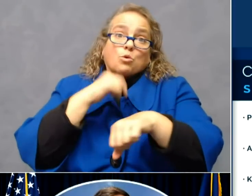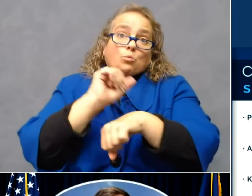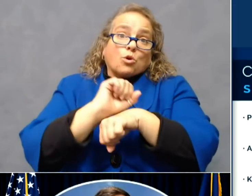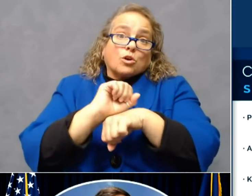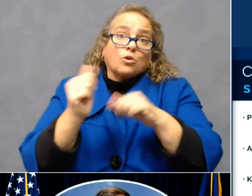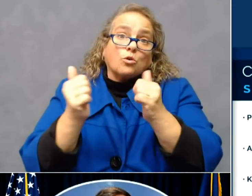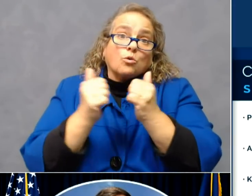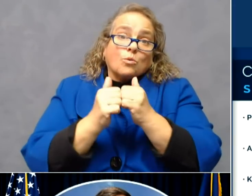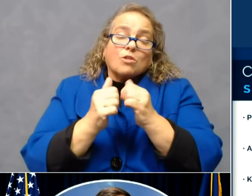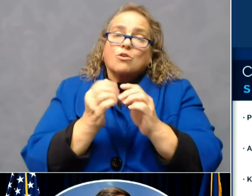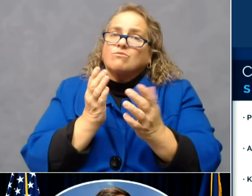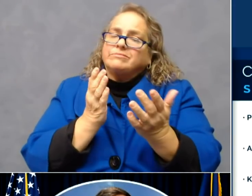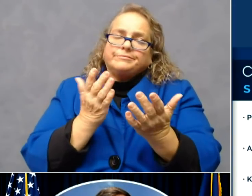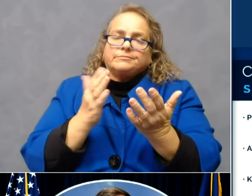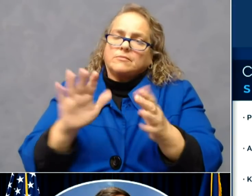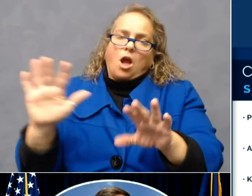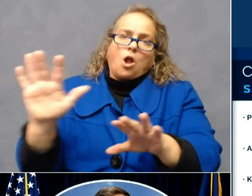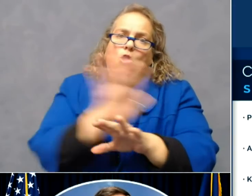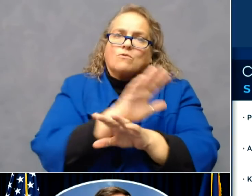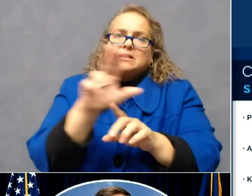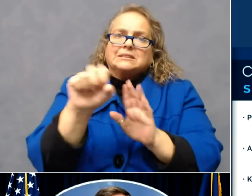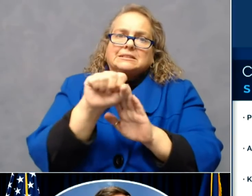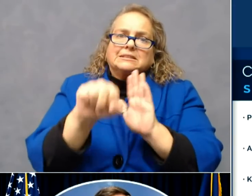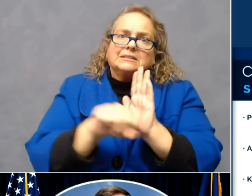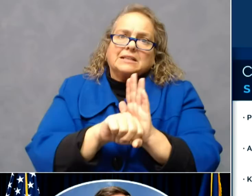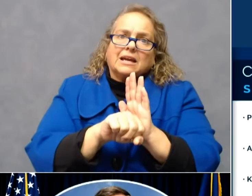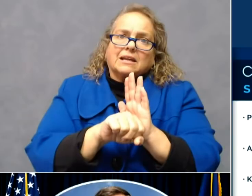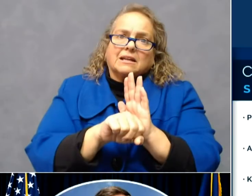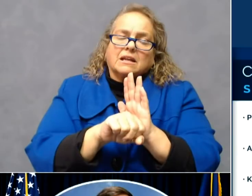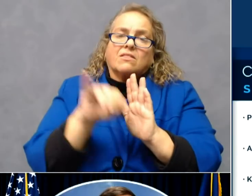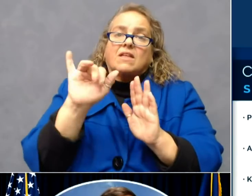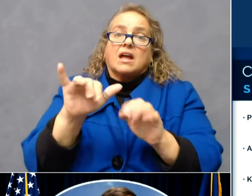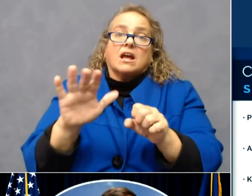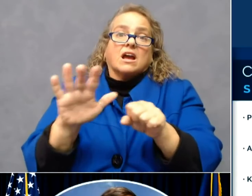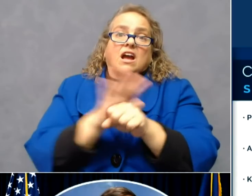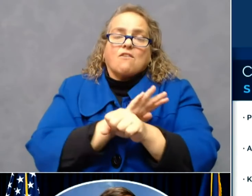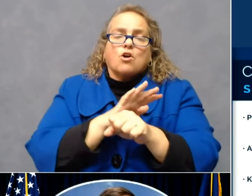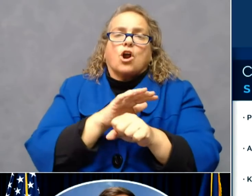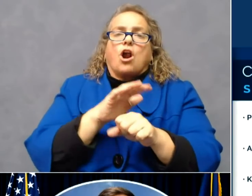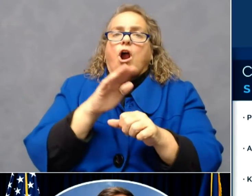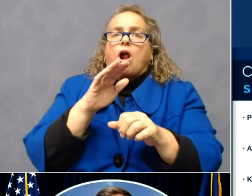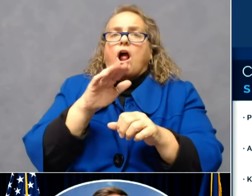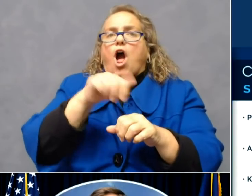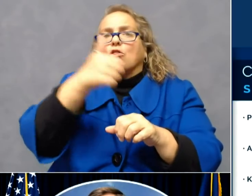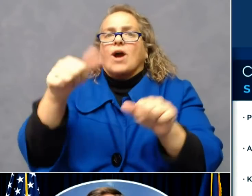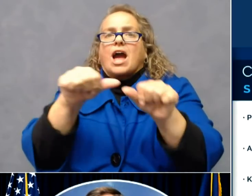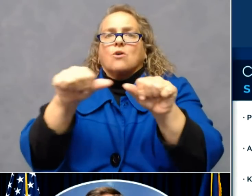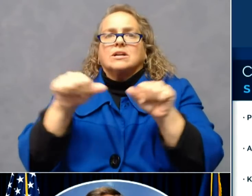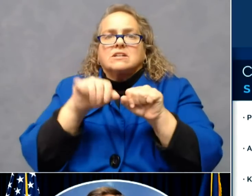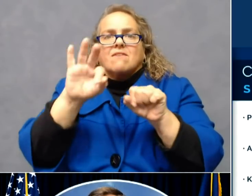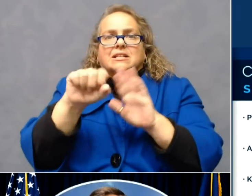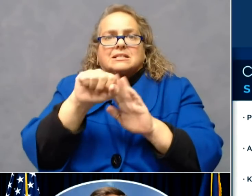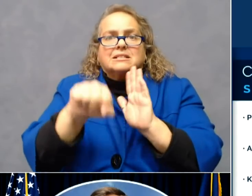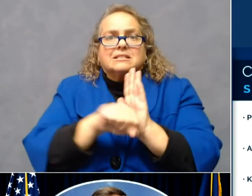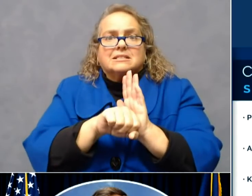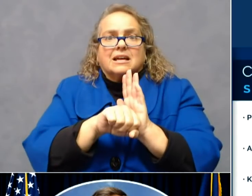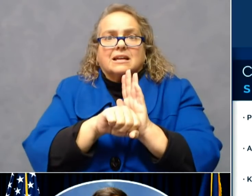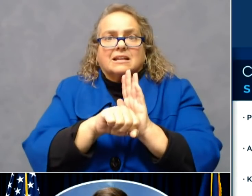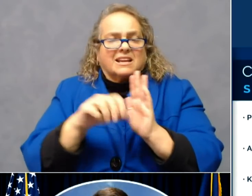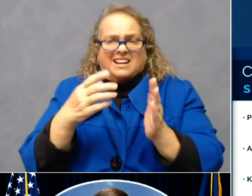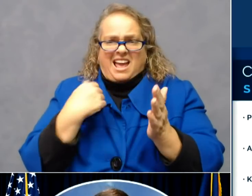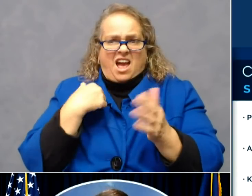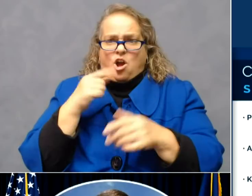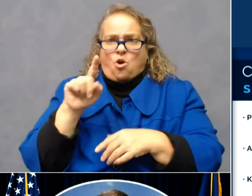the state. Those cover just about every other area of the state. But I've only listed, about 10,